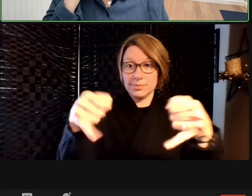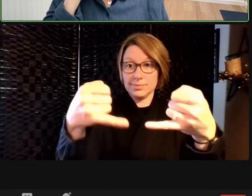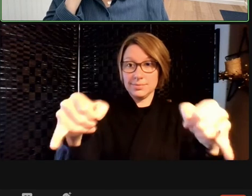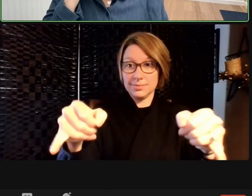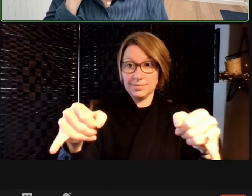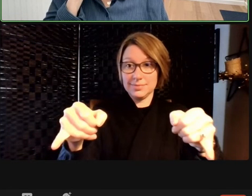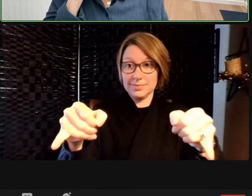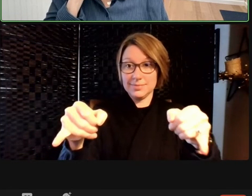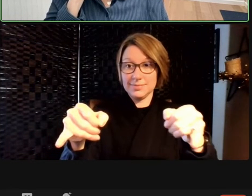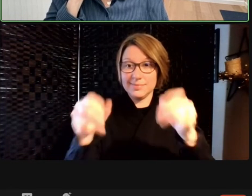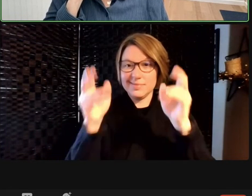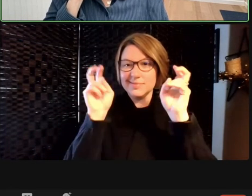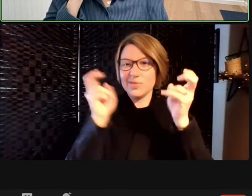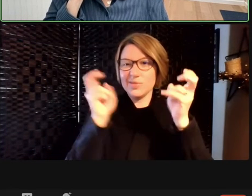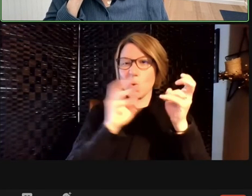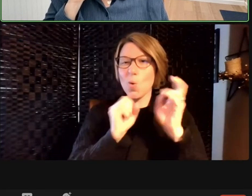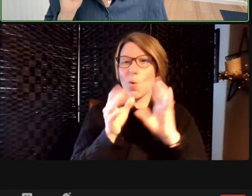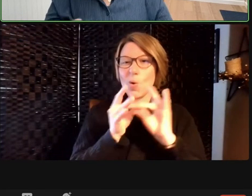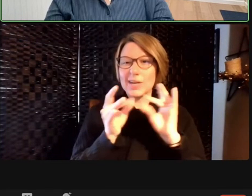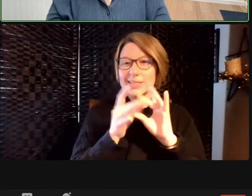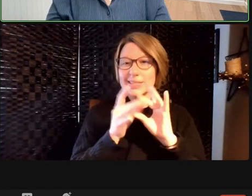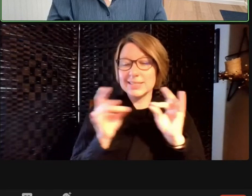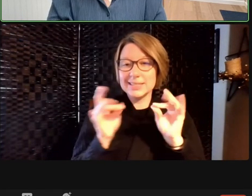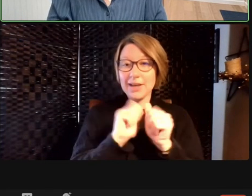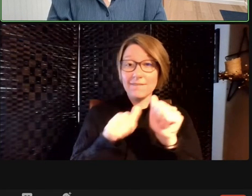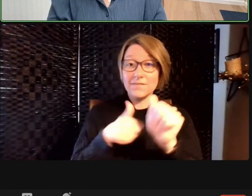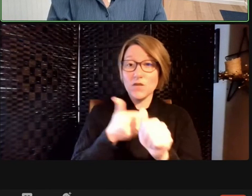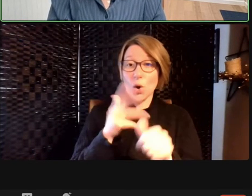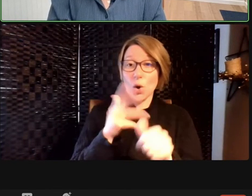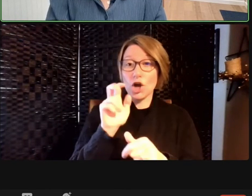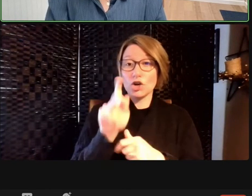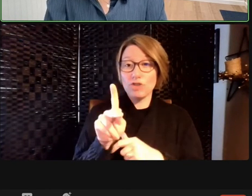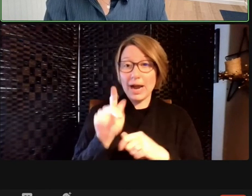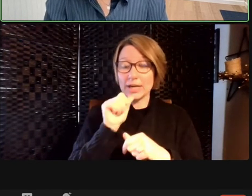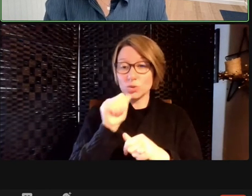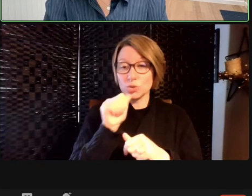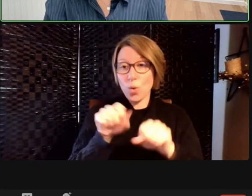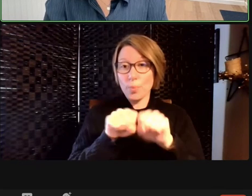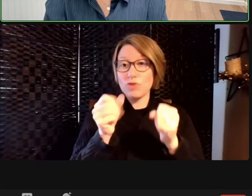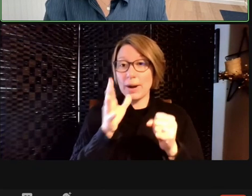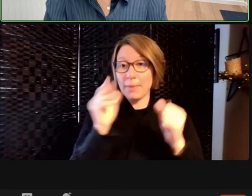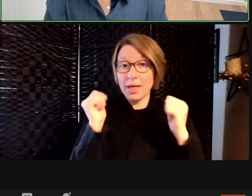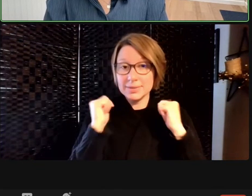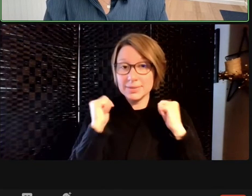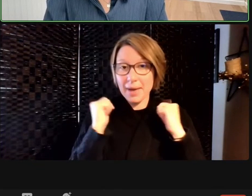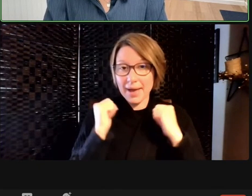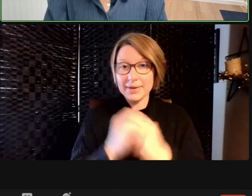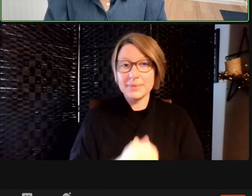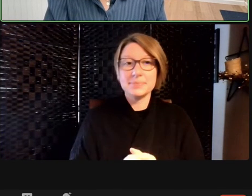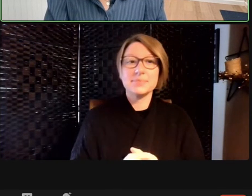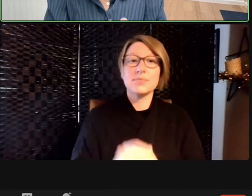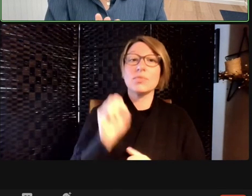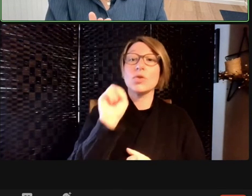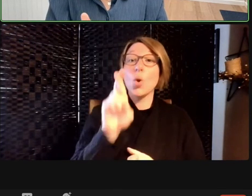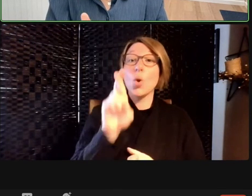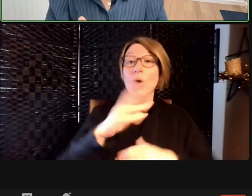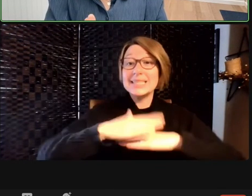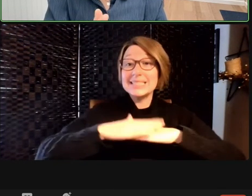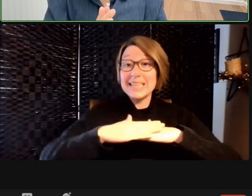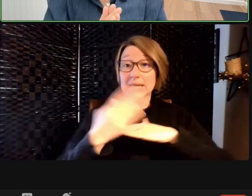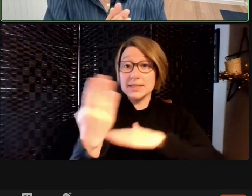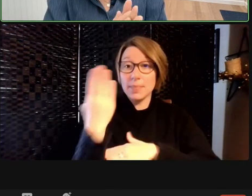break your mother's back? Or need to line up your desk just so before you're going to start work in the morning? Or have a certain lucky